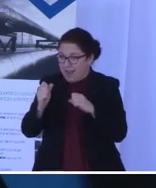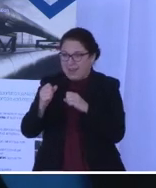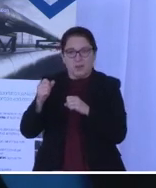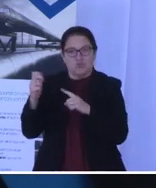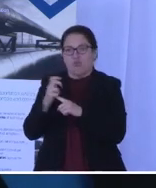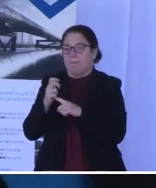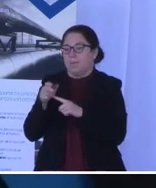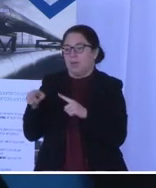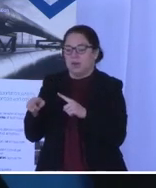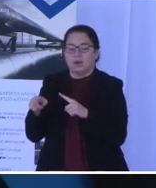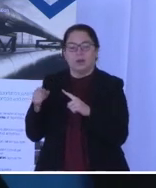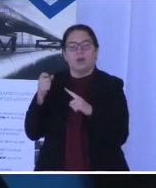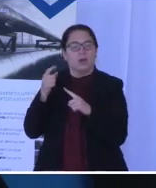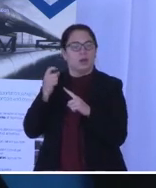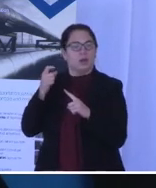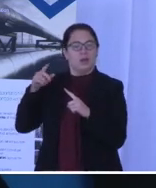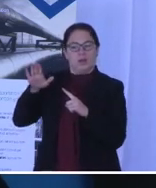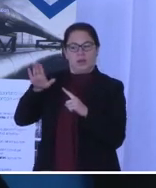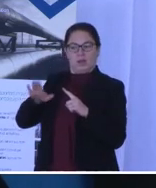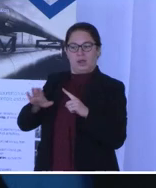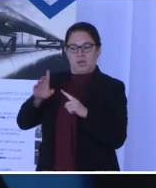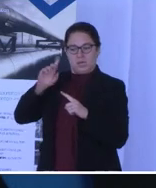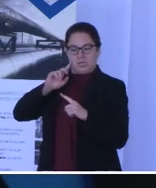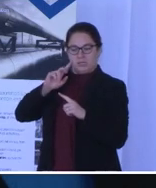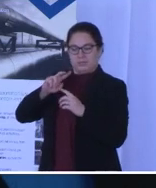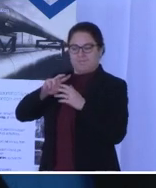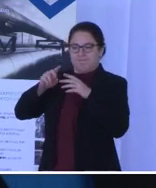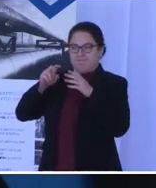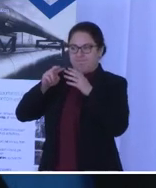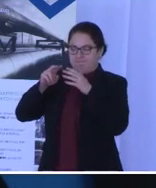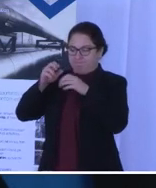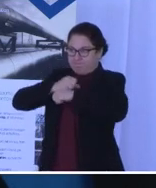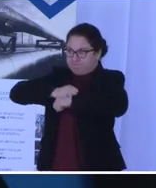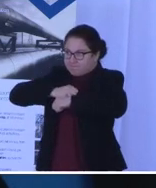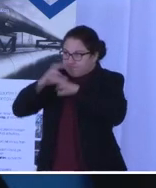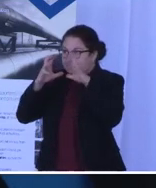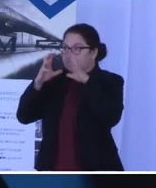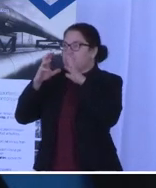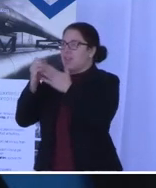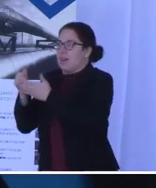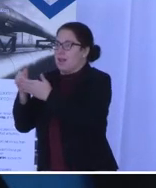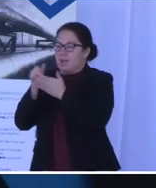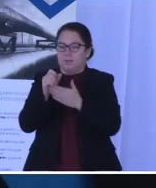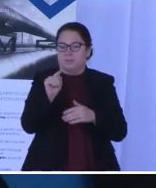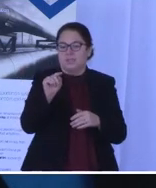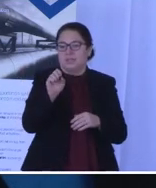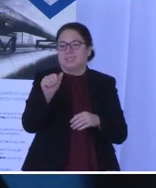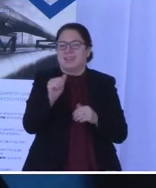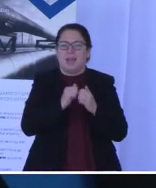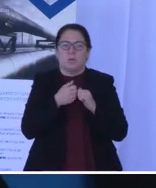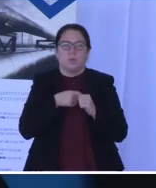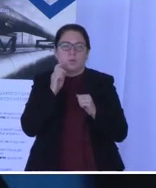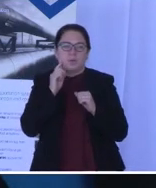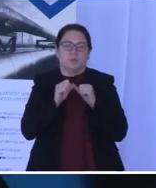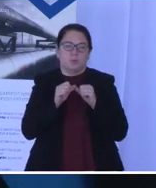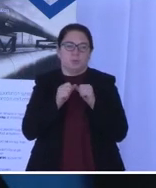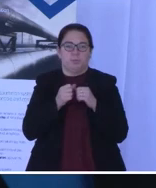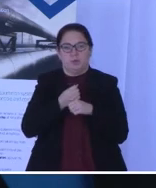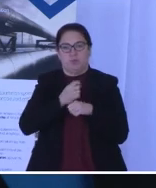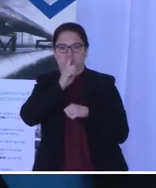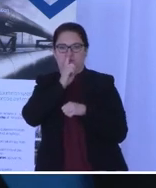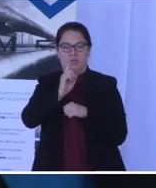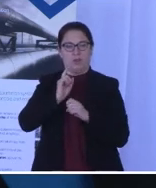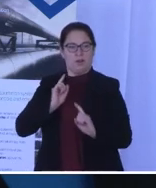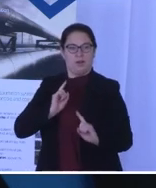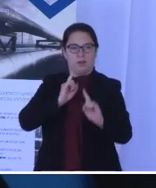administrator's intent has given TSA a cleared roadmap for how the agency will continue to perform our vital